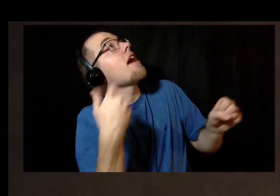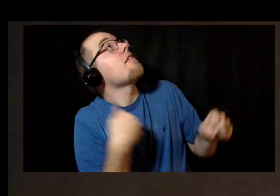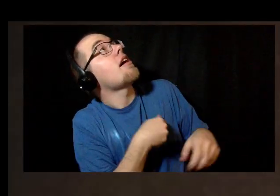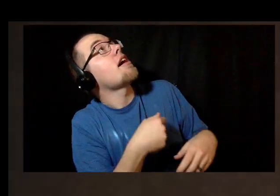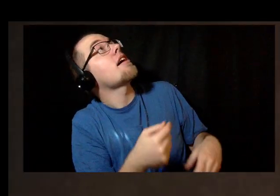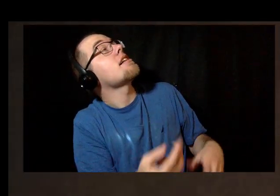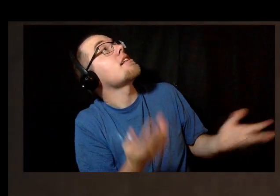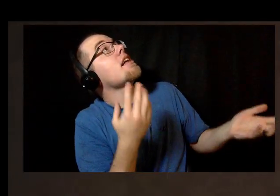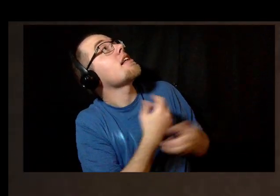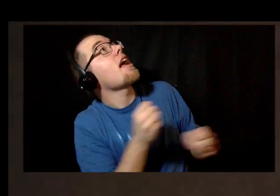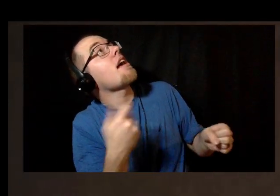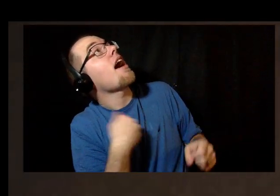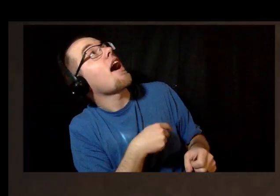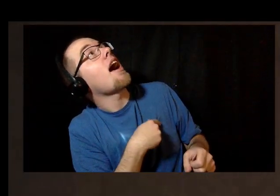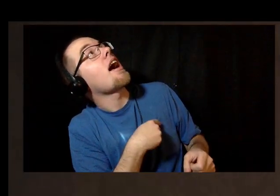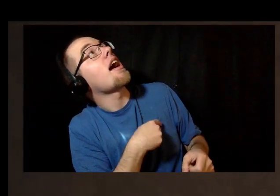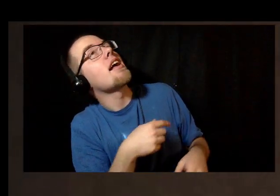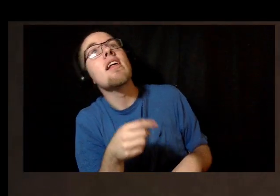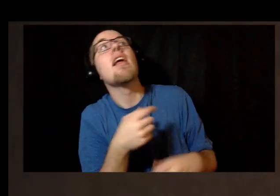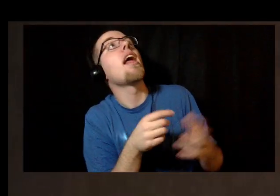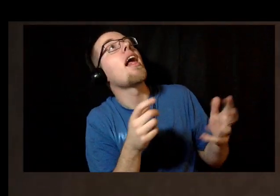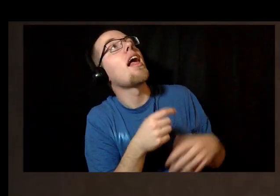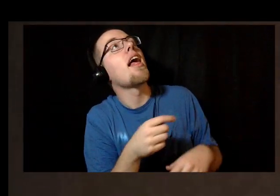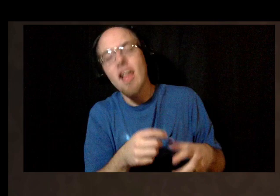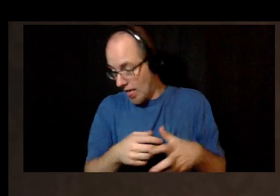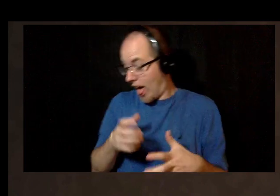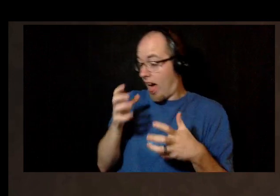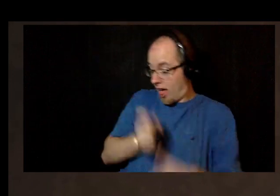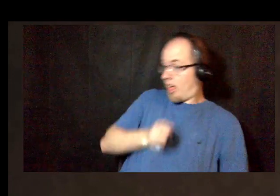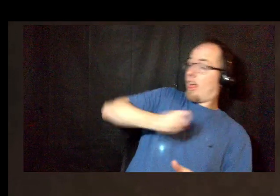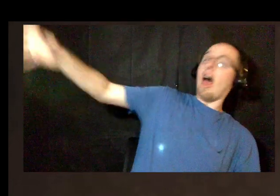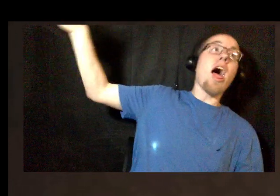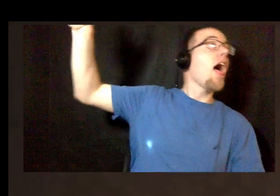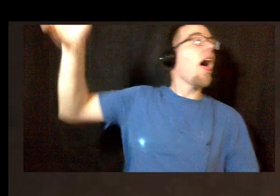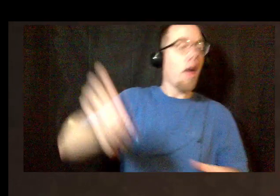Ah! We're free!